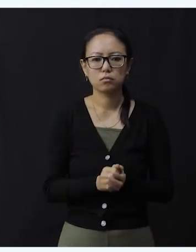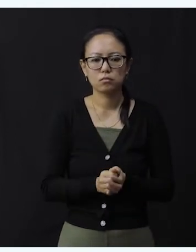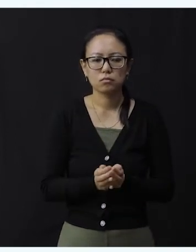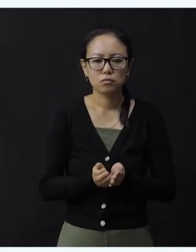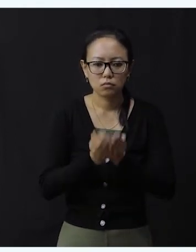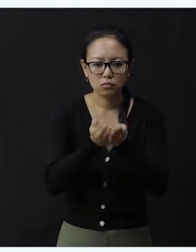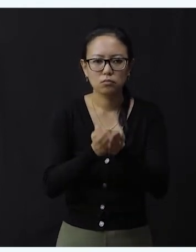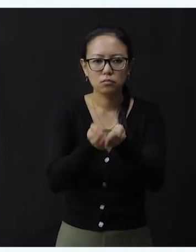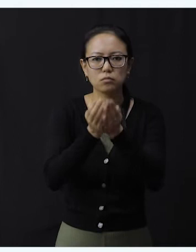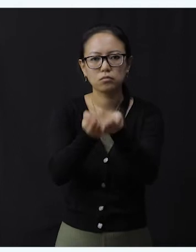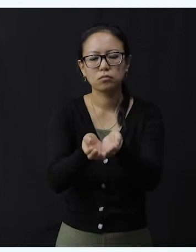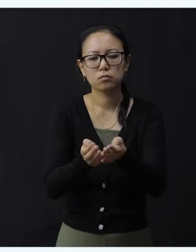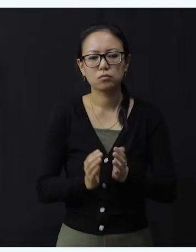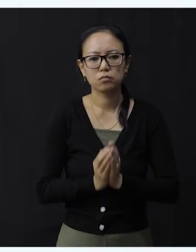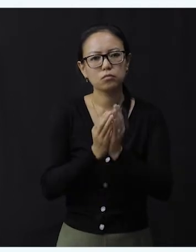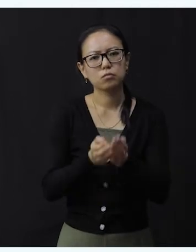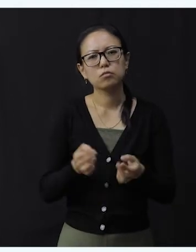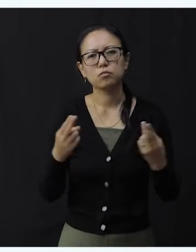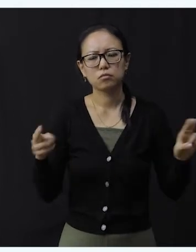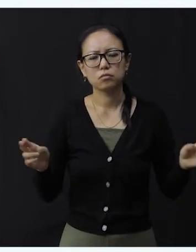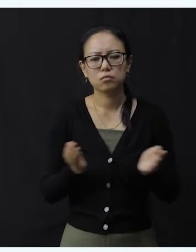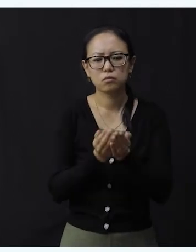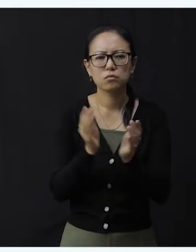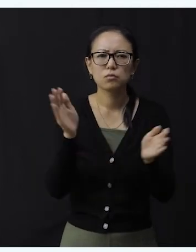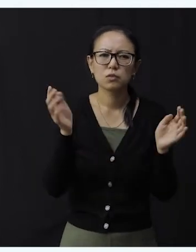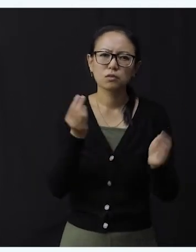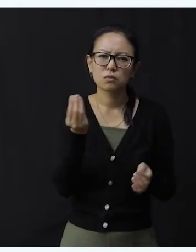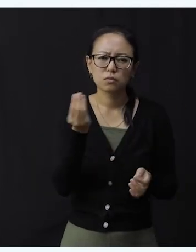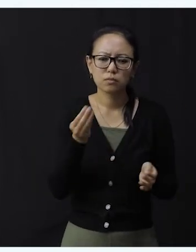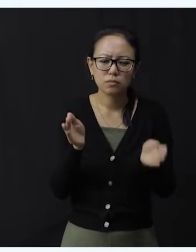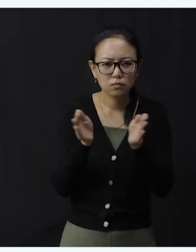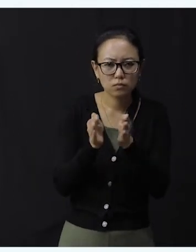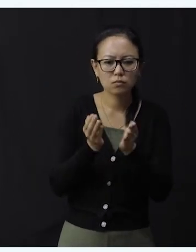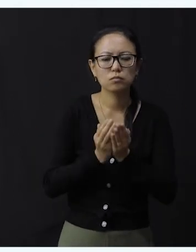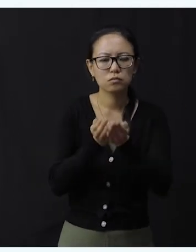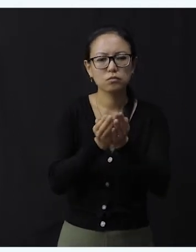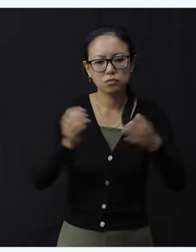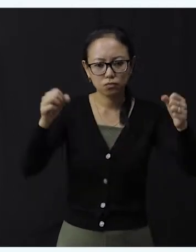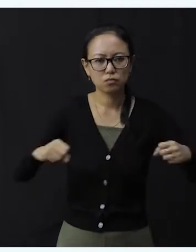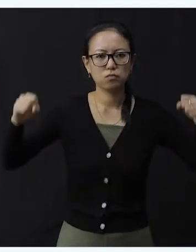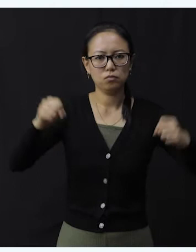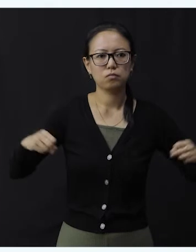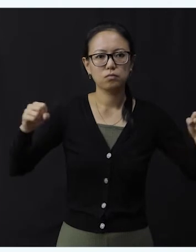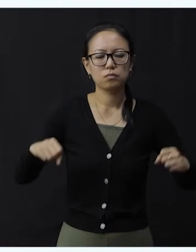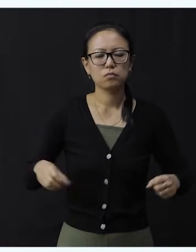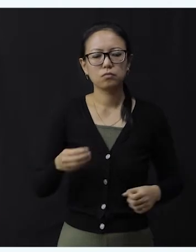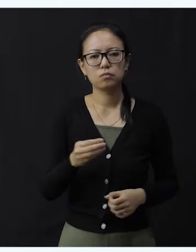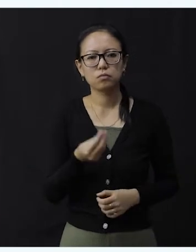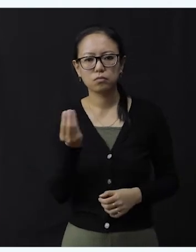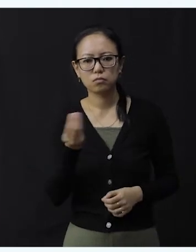So these water transport are the vehicles that sails in water. They used to moves on